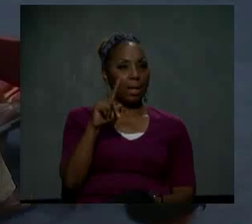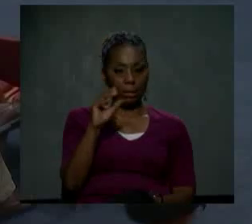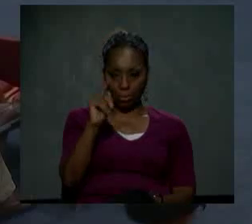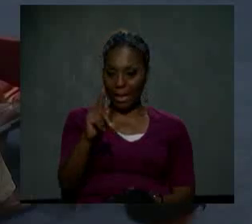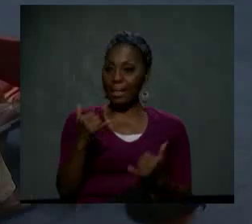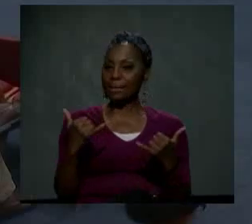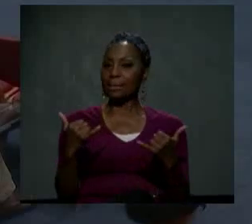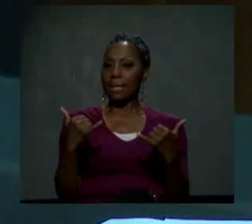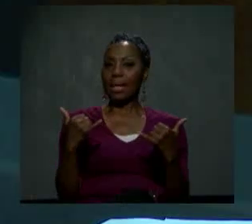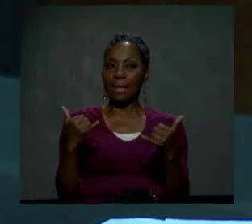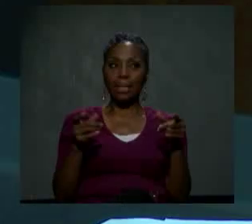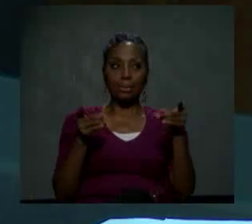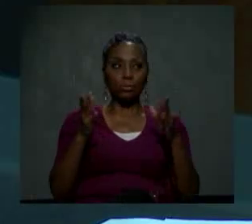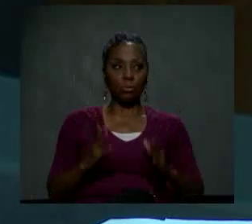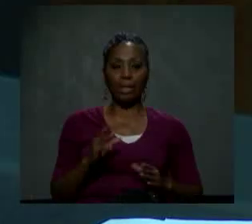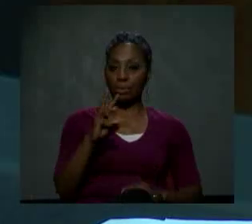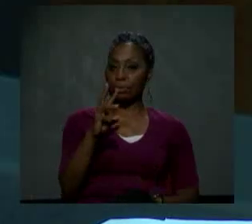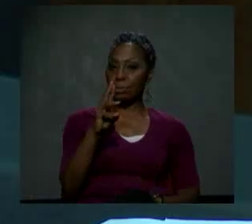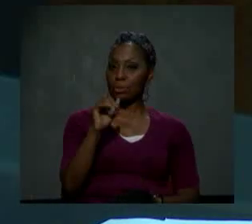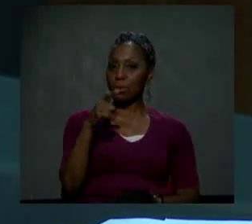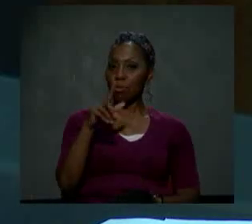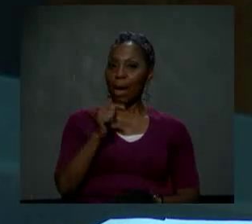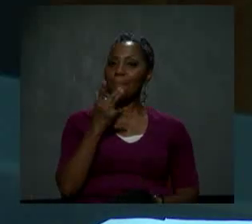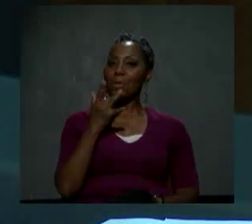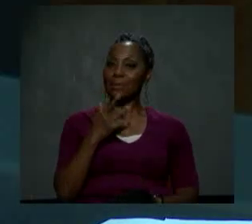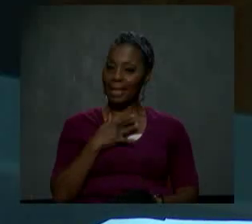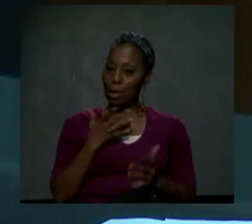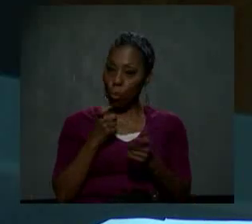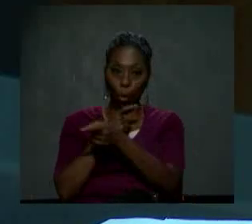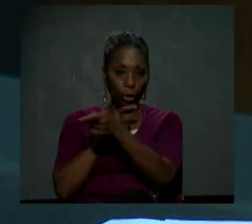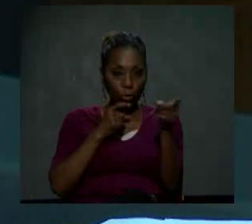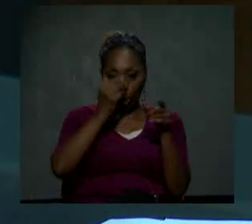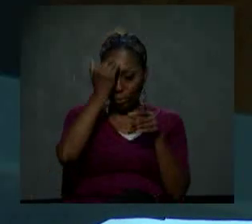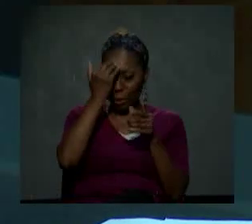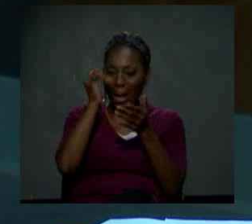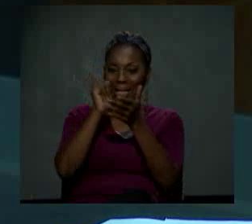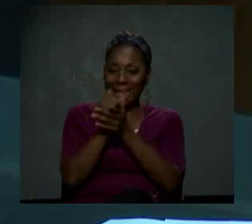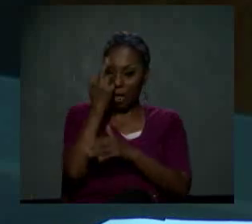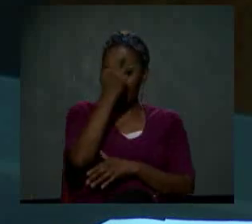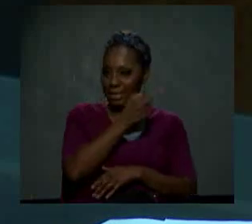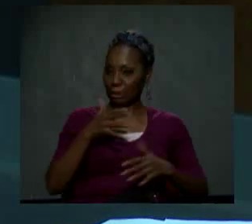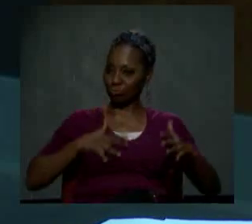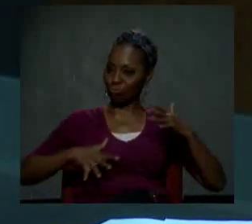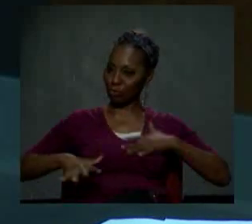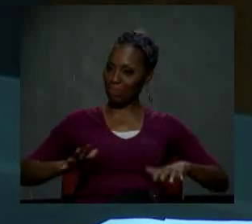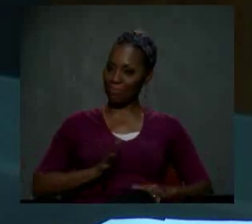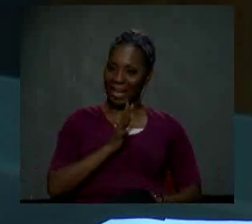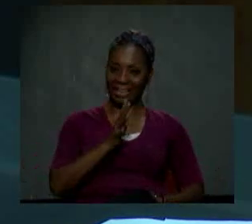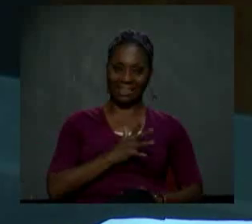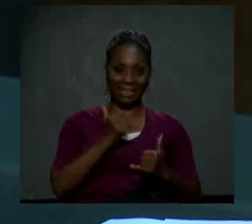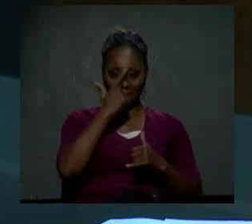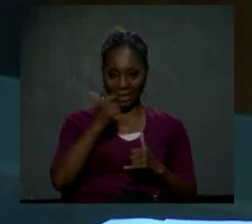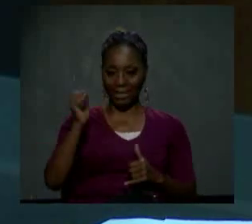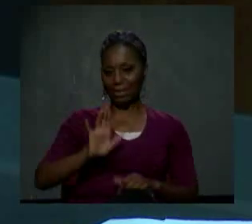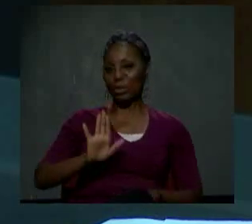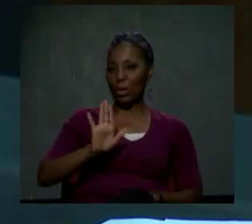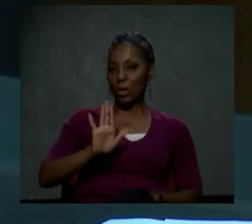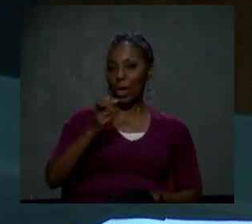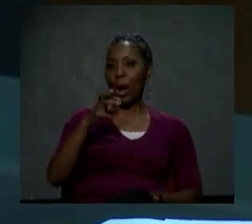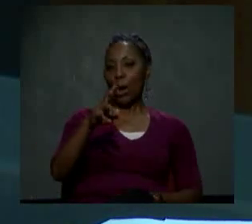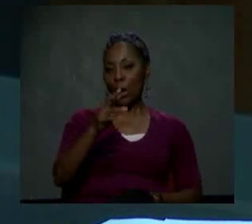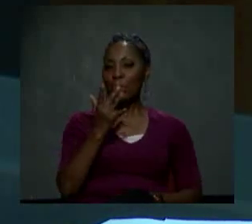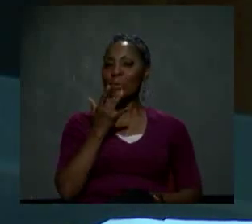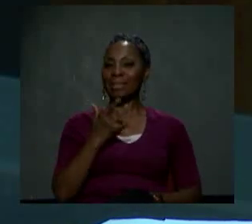Okay, today is Director Wright's birthday. And I want all of y'all to know that's why she's dressed up so fancy today, because it's her birthday.